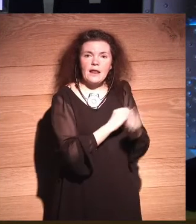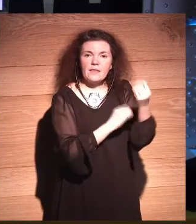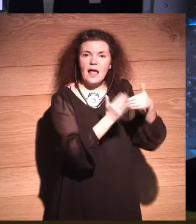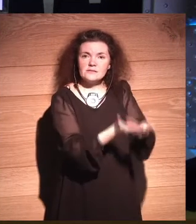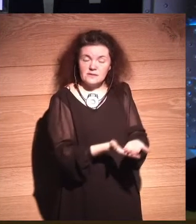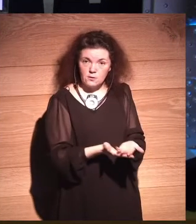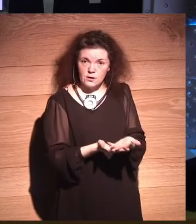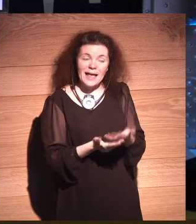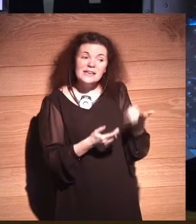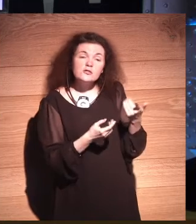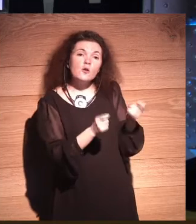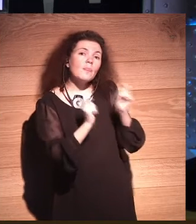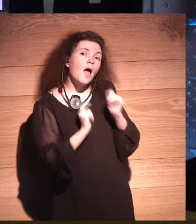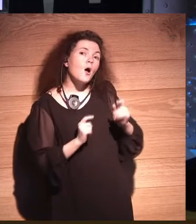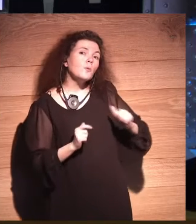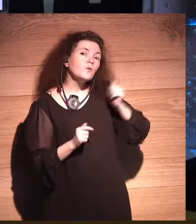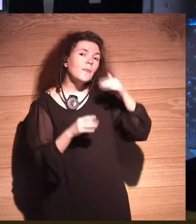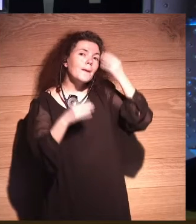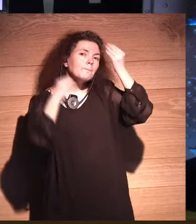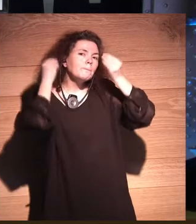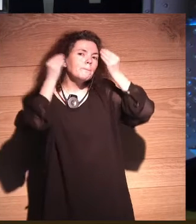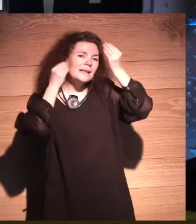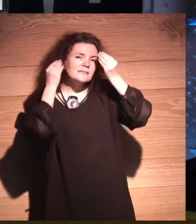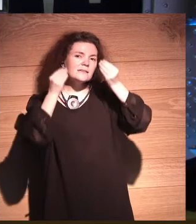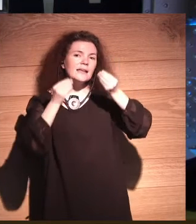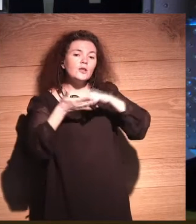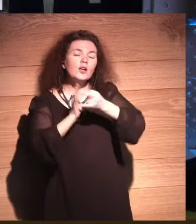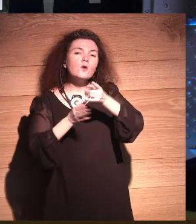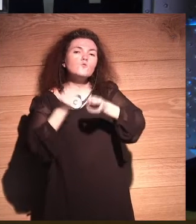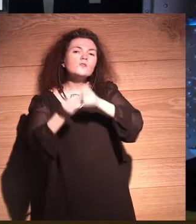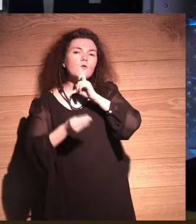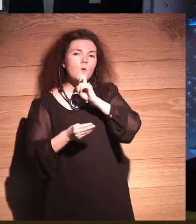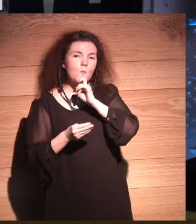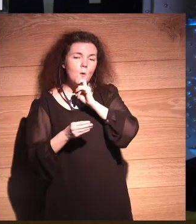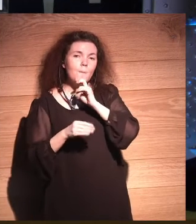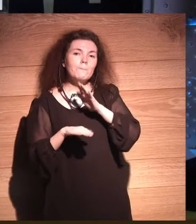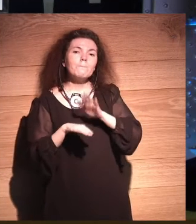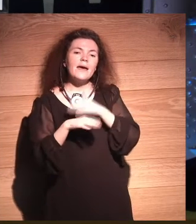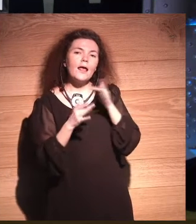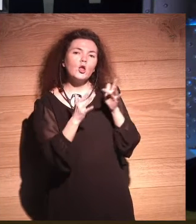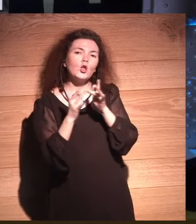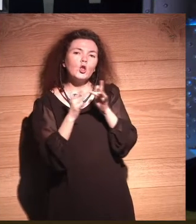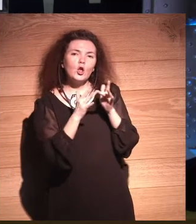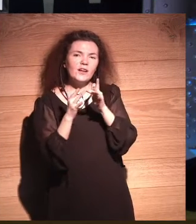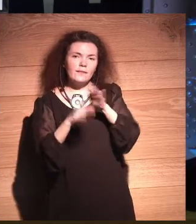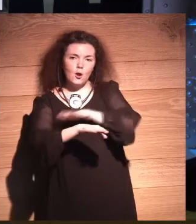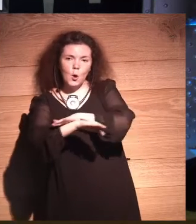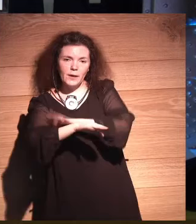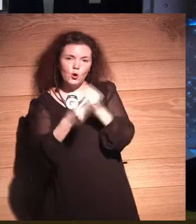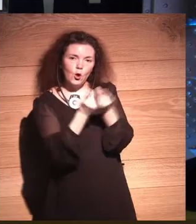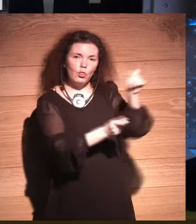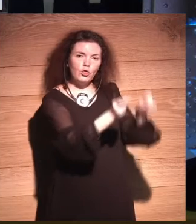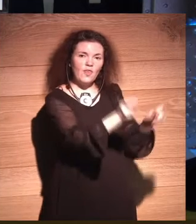think, to think about how to use these technologies to actually connect government to citizens to be able to